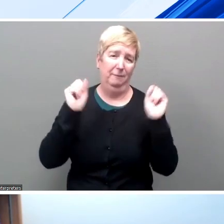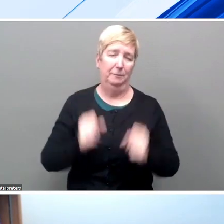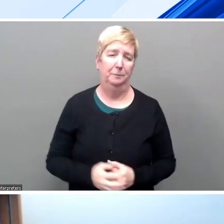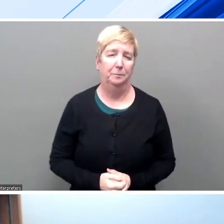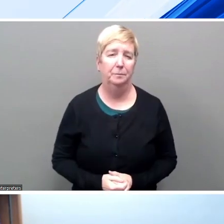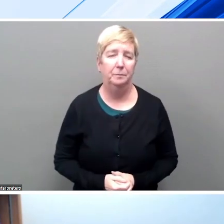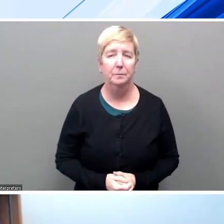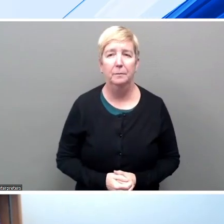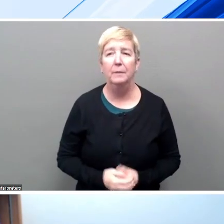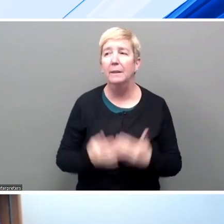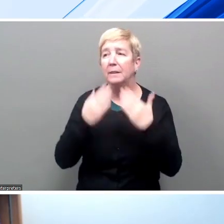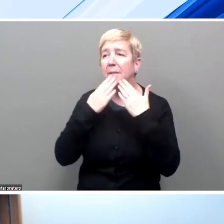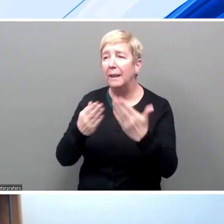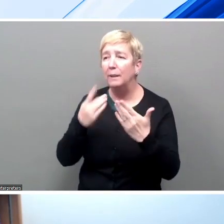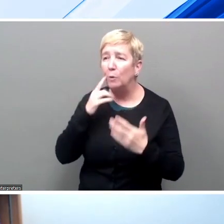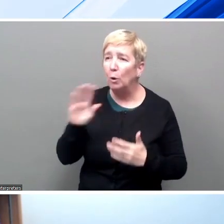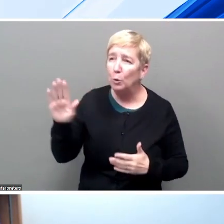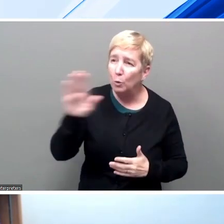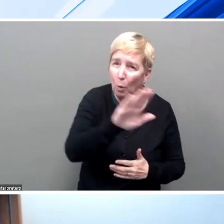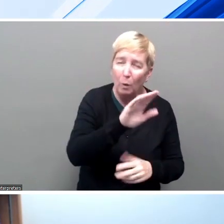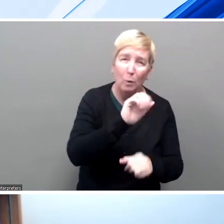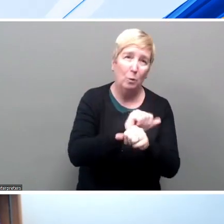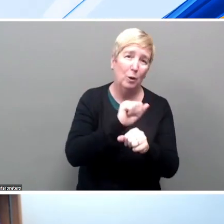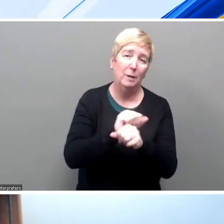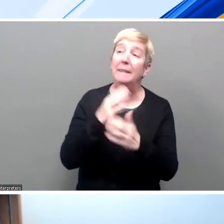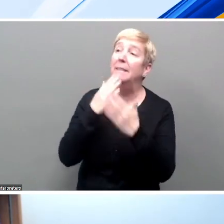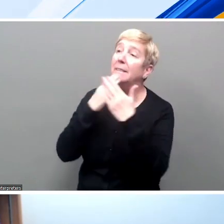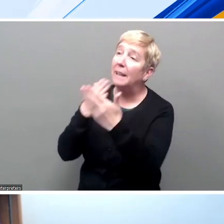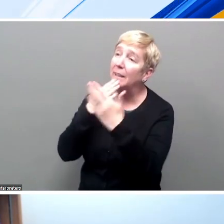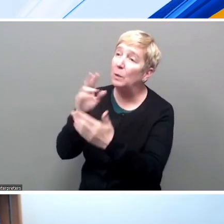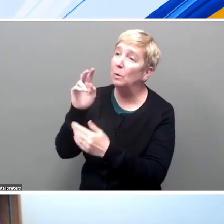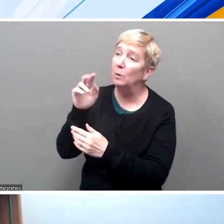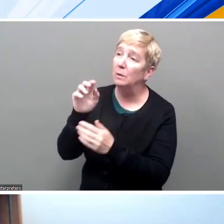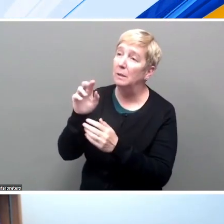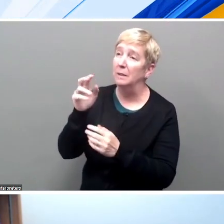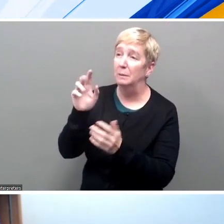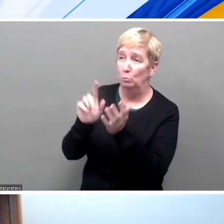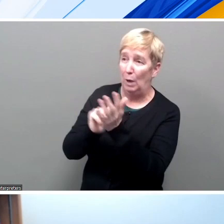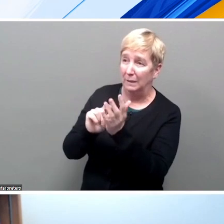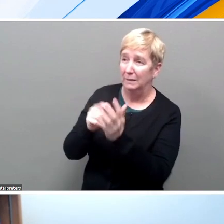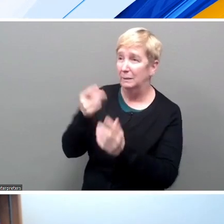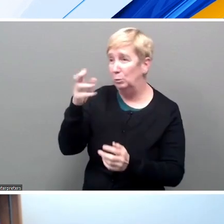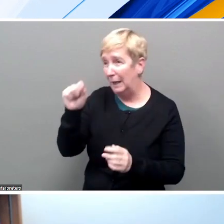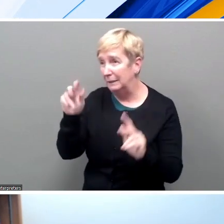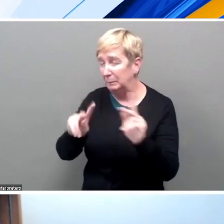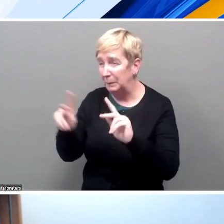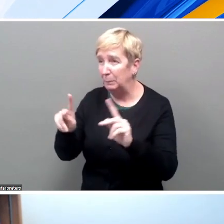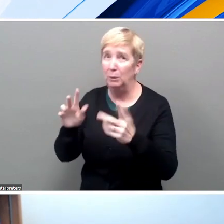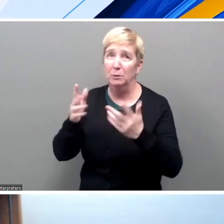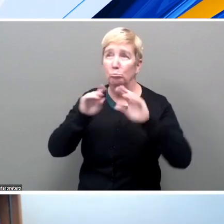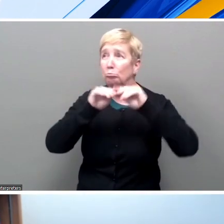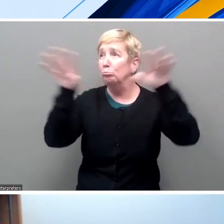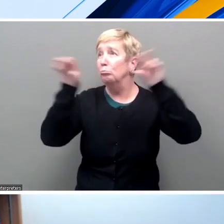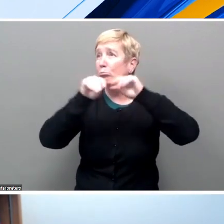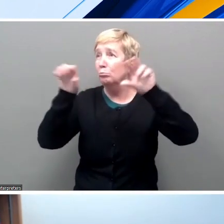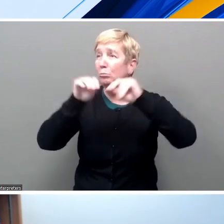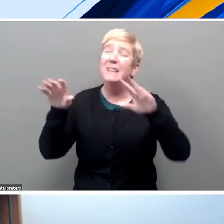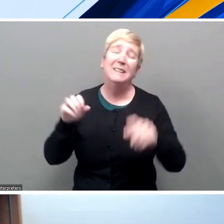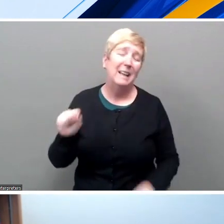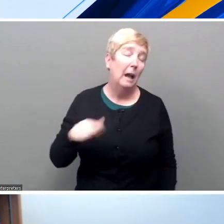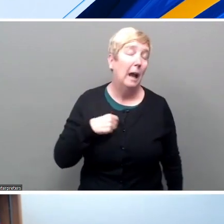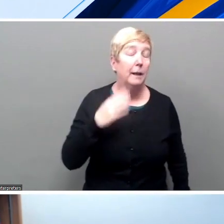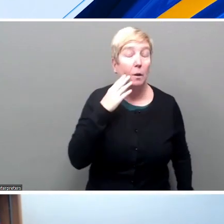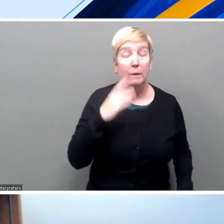all you're doing. And thanks to all the press to just keep on sharing that message that it is the same thing. I guess it gets tiring, to always